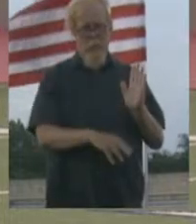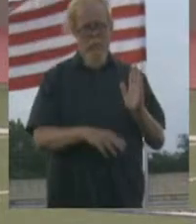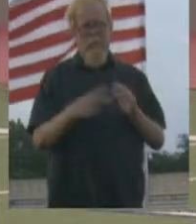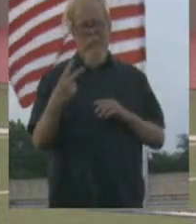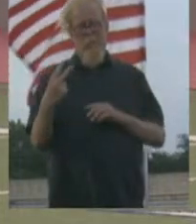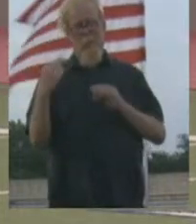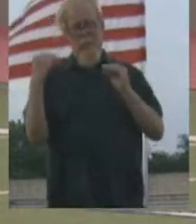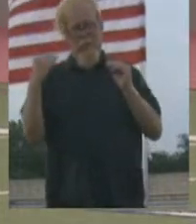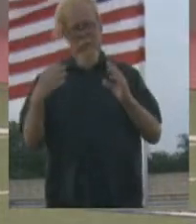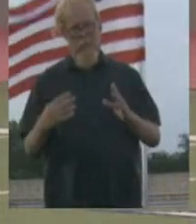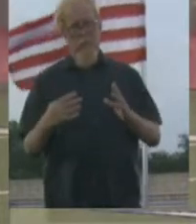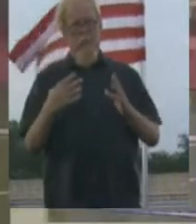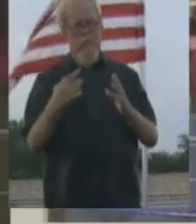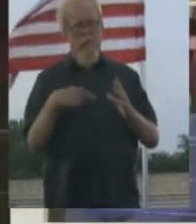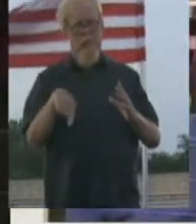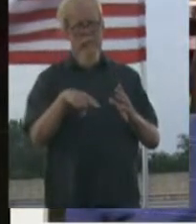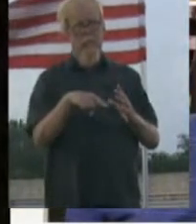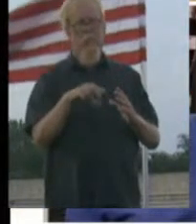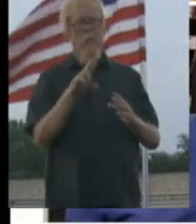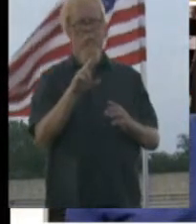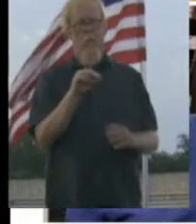Elementary in Uvalde, Texas.